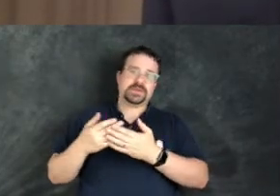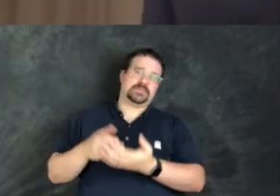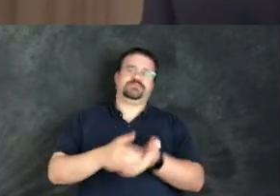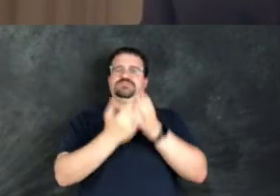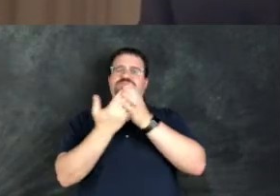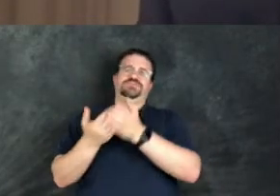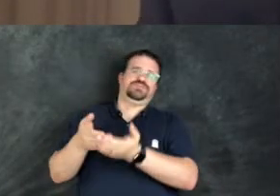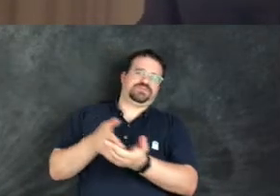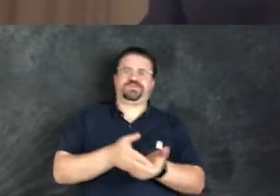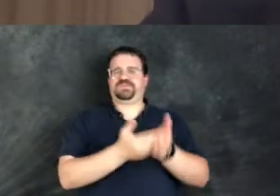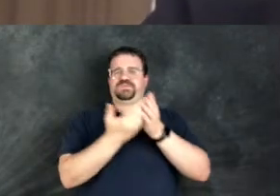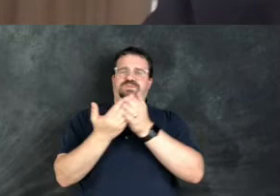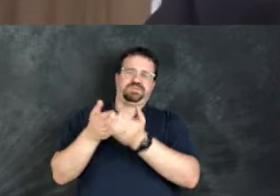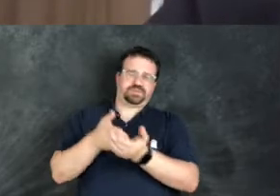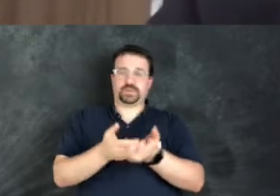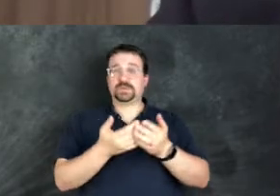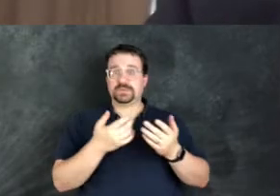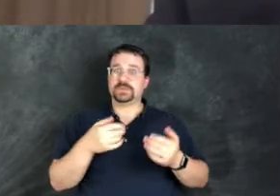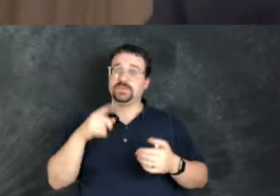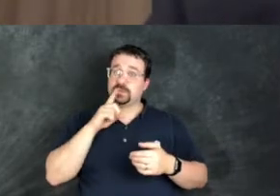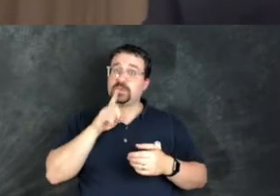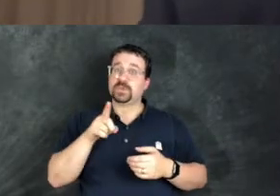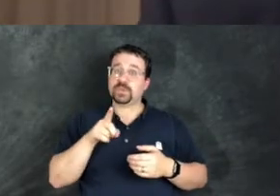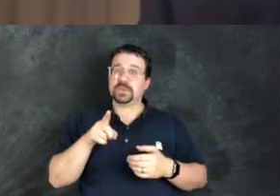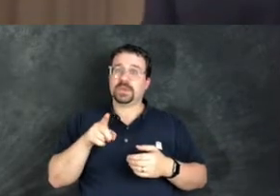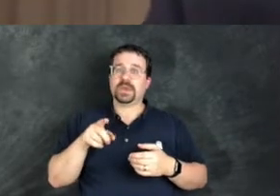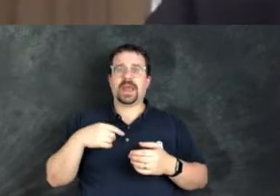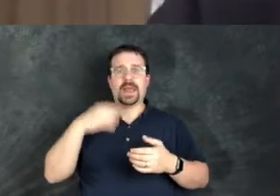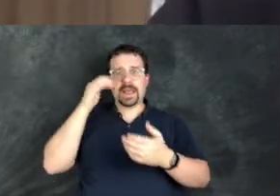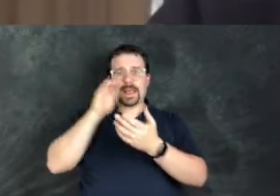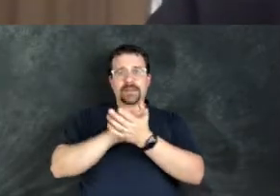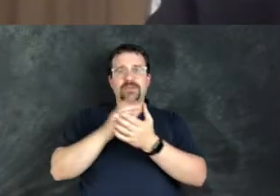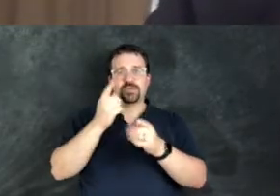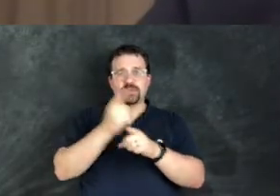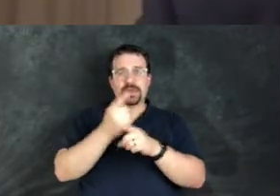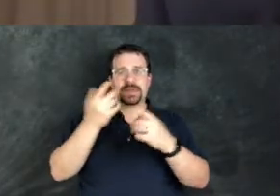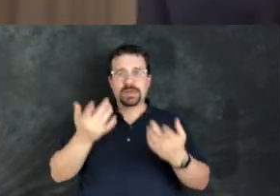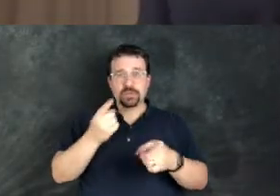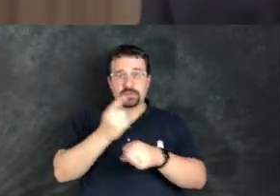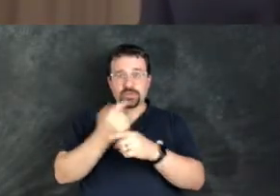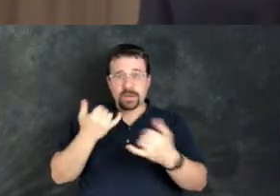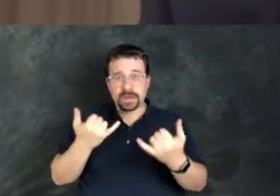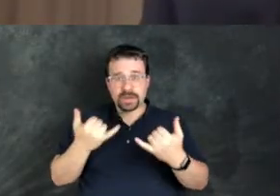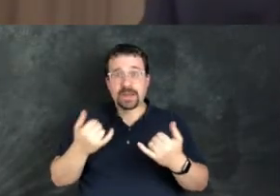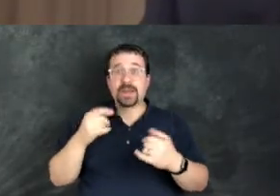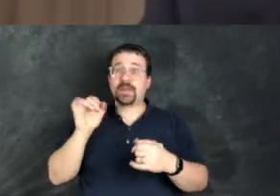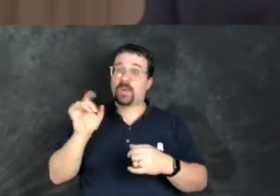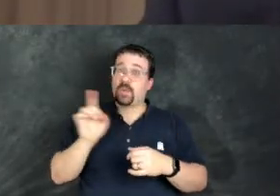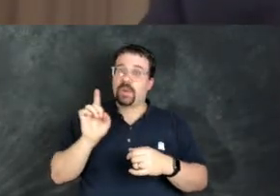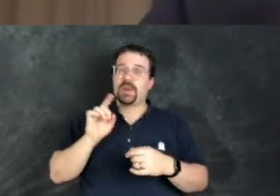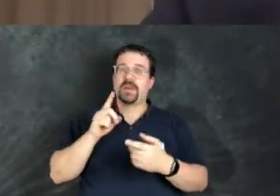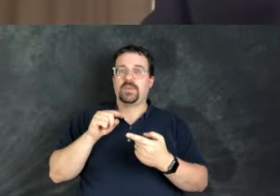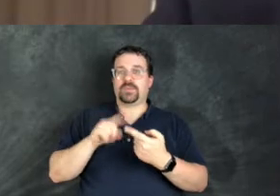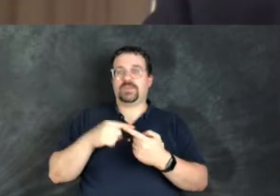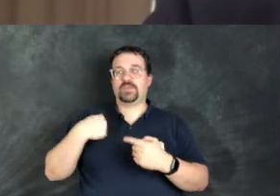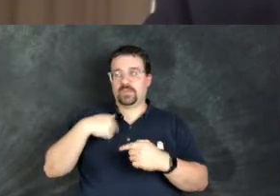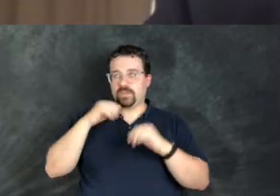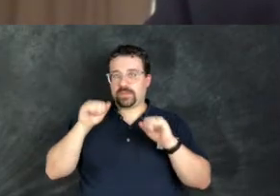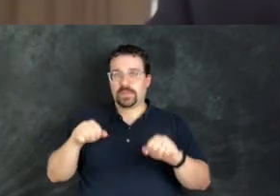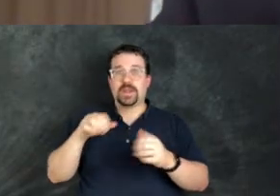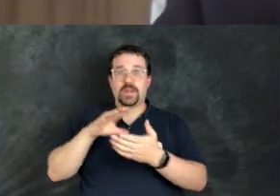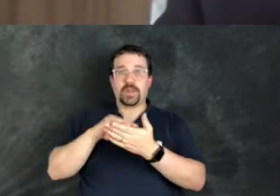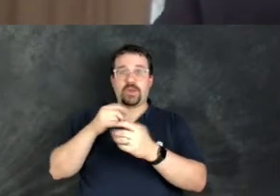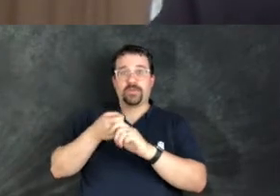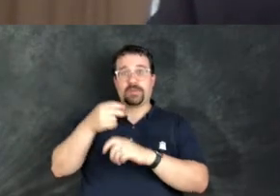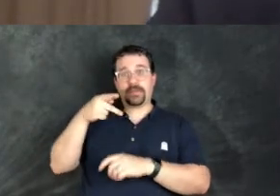battered. And folks, I believe right here and right now is where and when we could learn